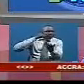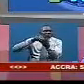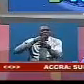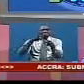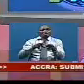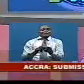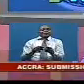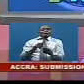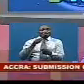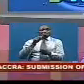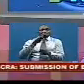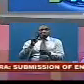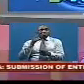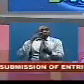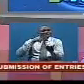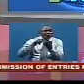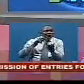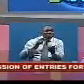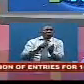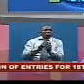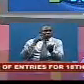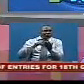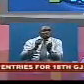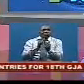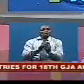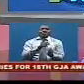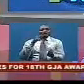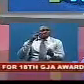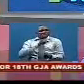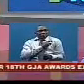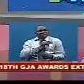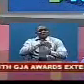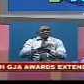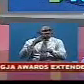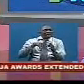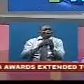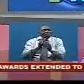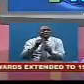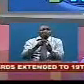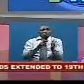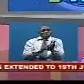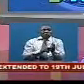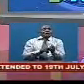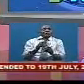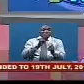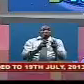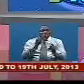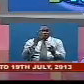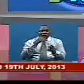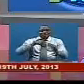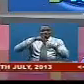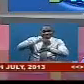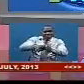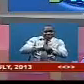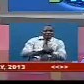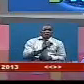checkpoints. Abdul Hayi Moomen was with the police on one such night patrol and reports that while we sleep at night,